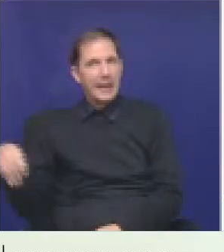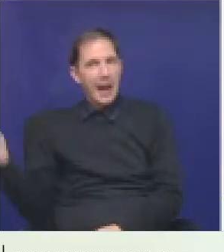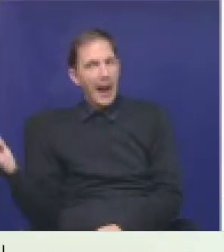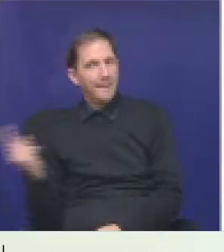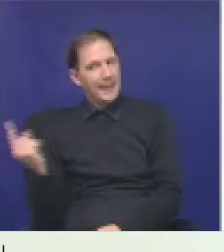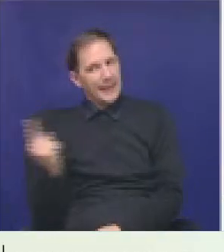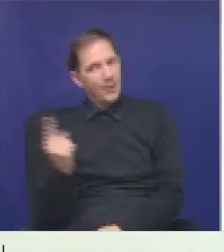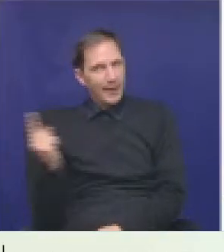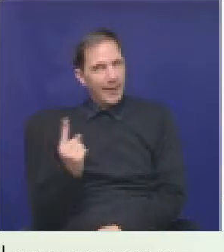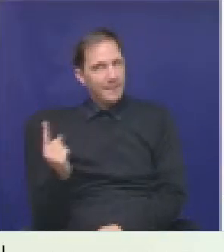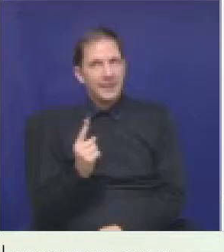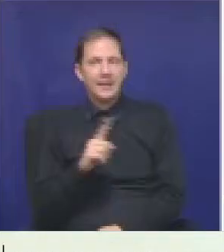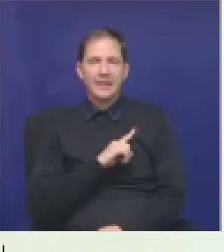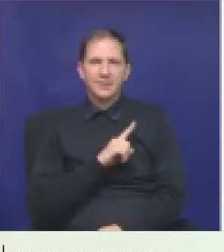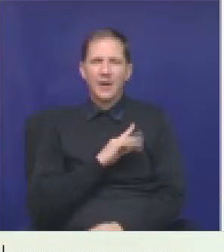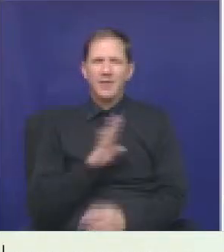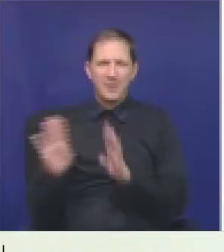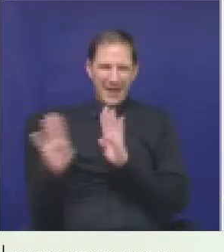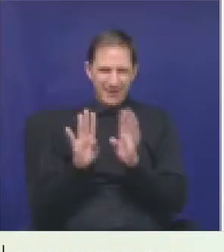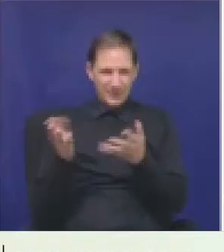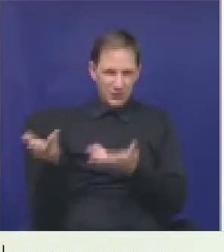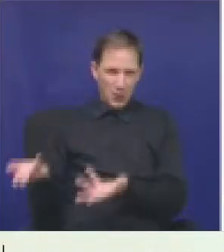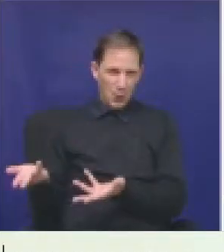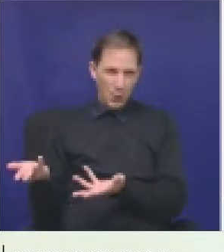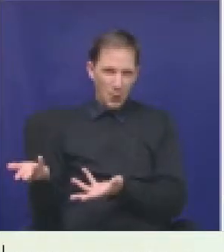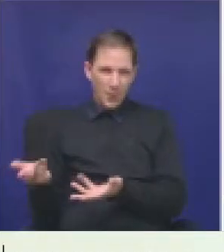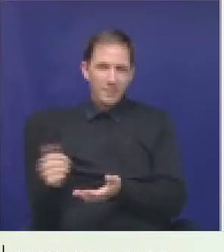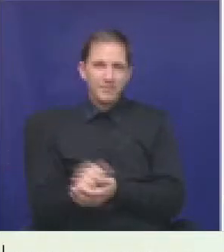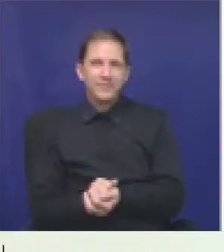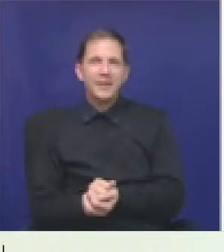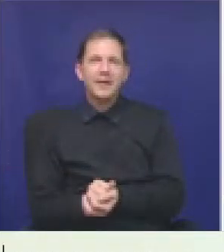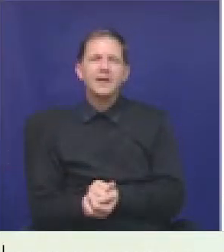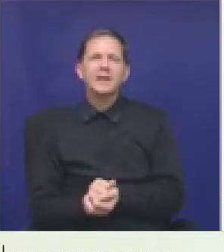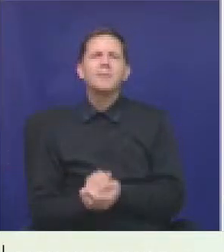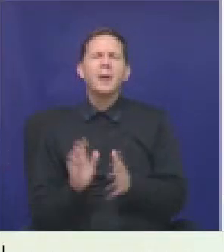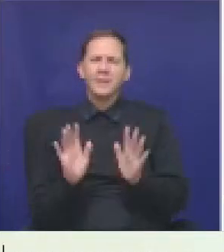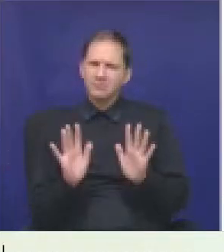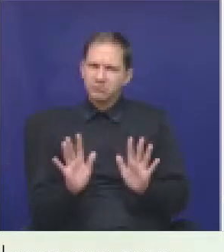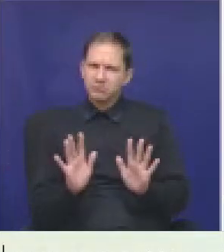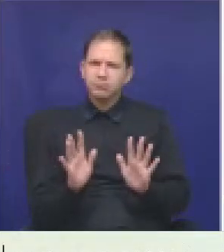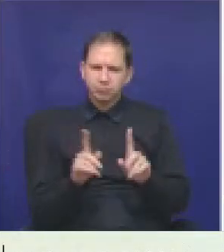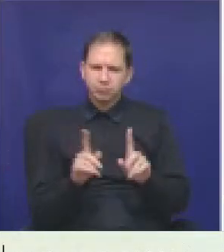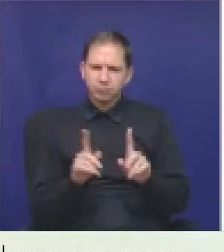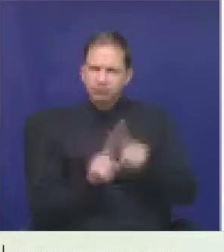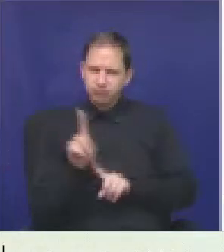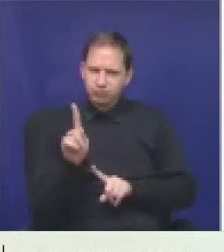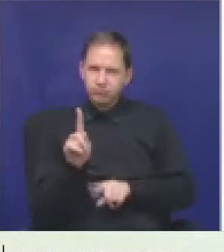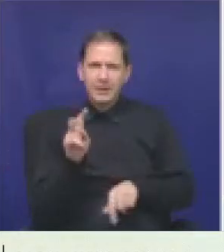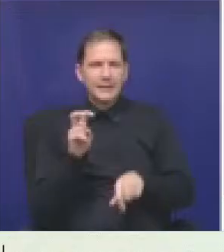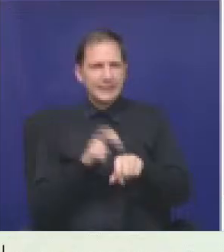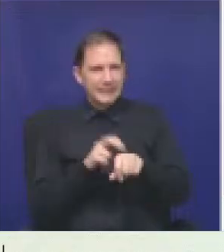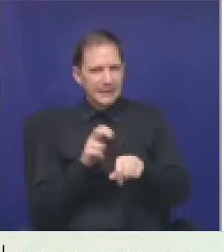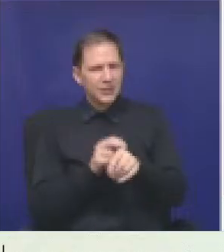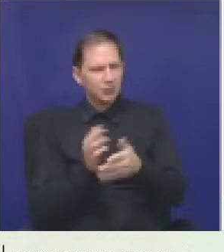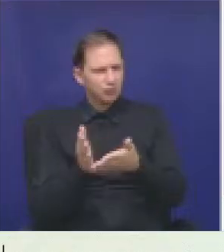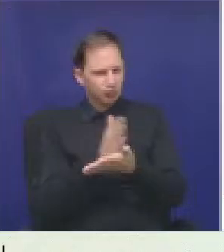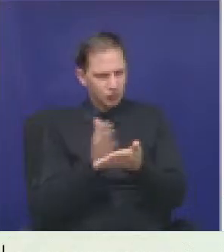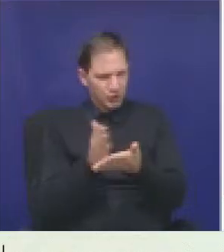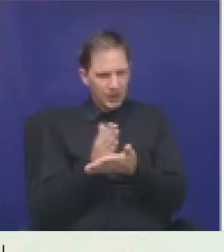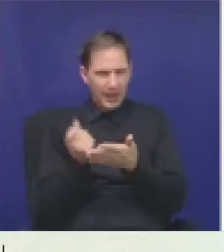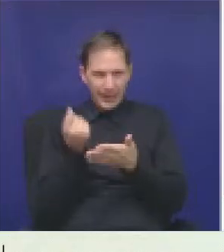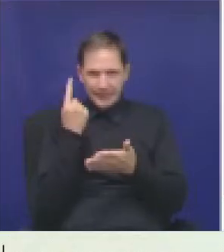way that they're behaving. For this unity to succeed, honourable members, it must be grounded in a shared understanding